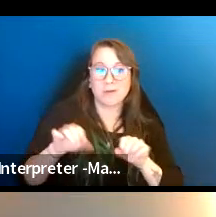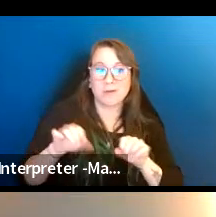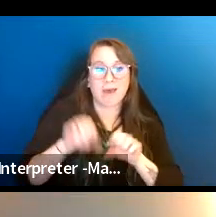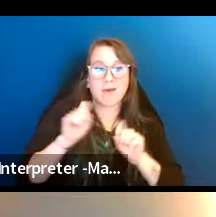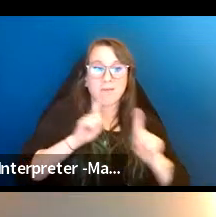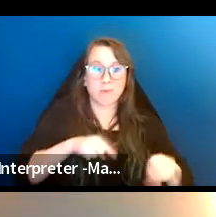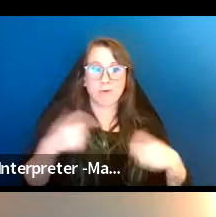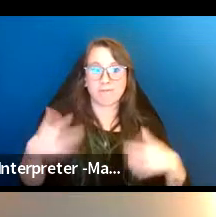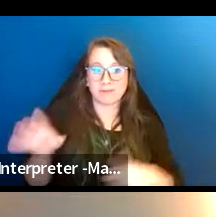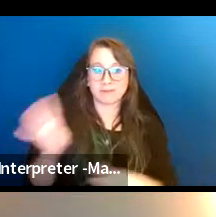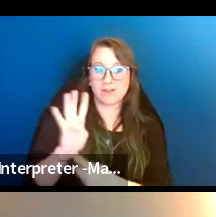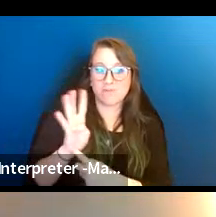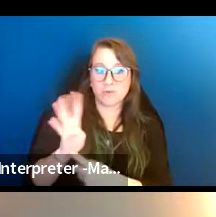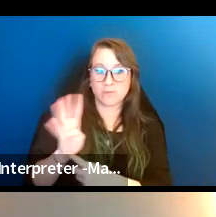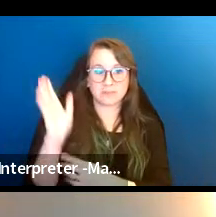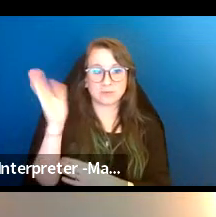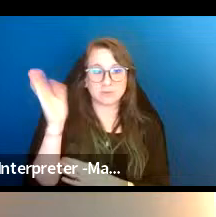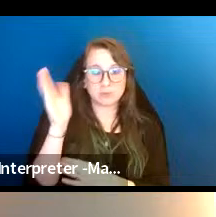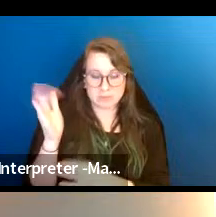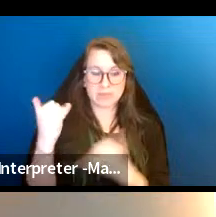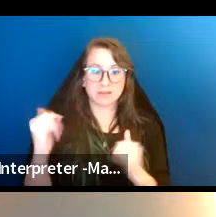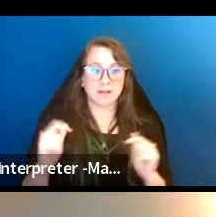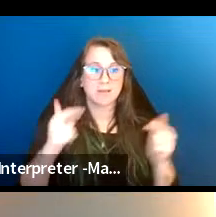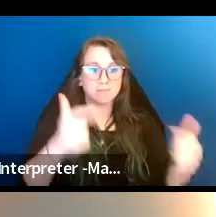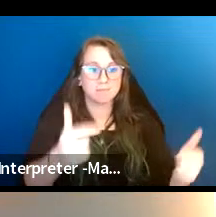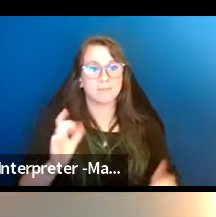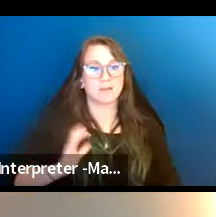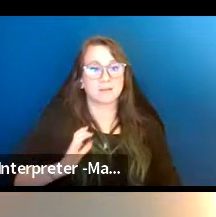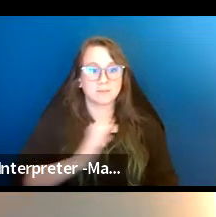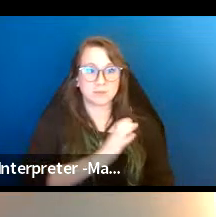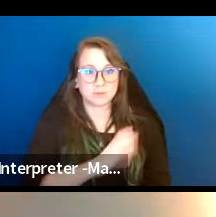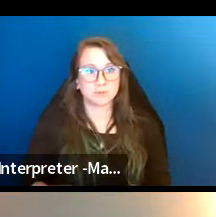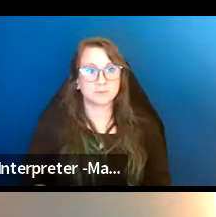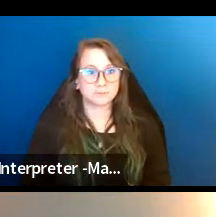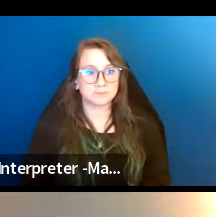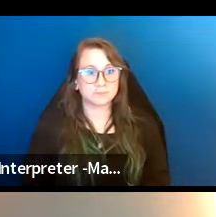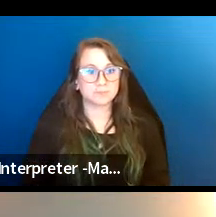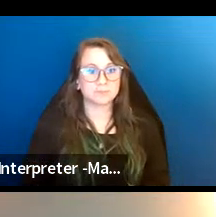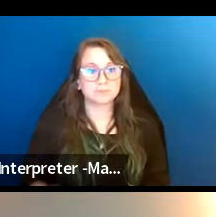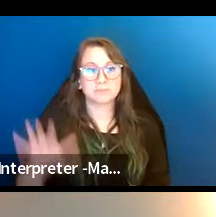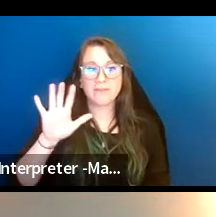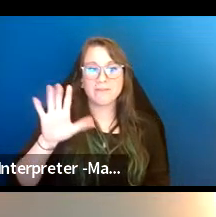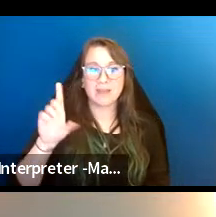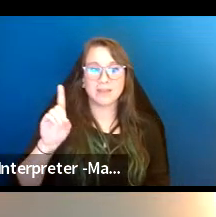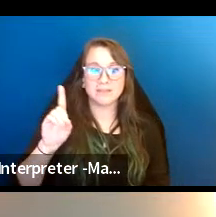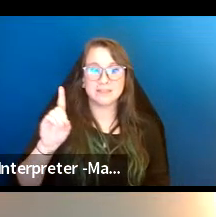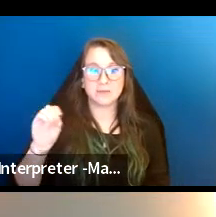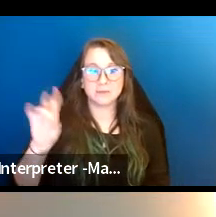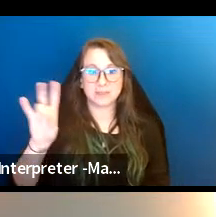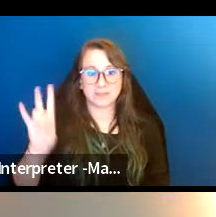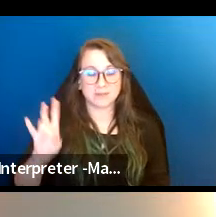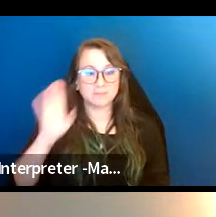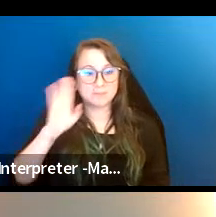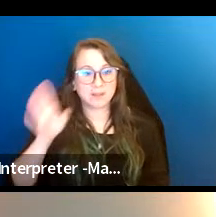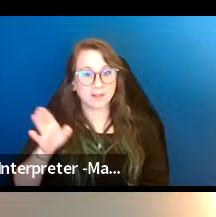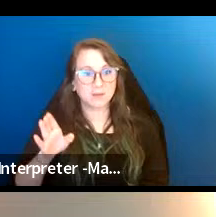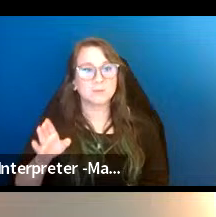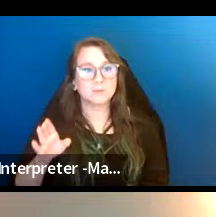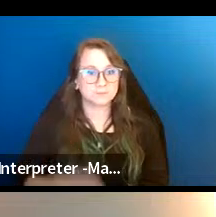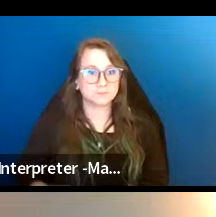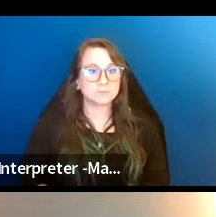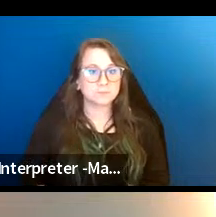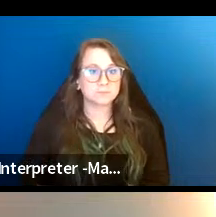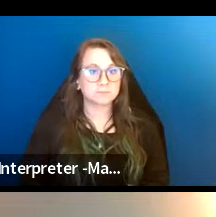You've had 4 minutes to speak, so we'll let the next commissioner speak. 5D07. Good evening, Also, everyone. Juan